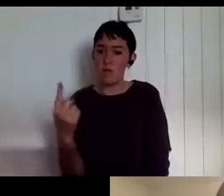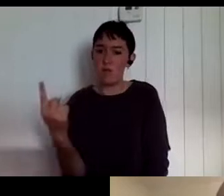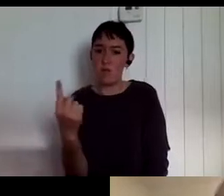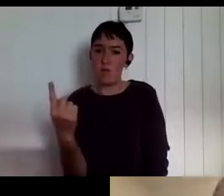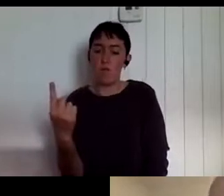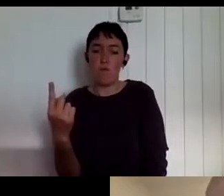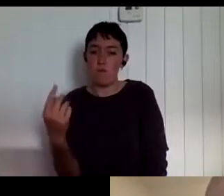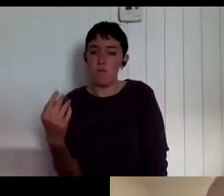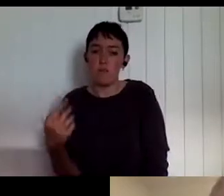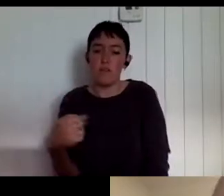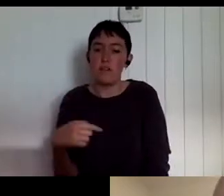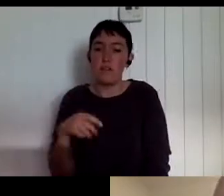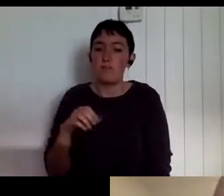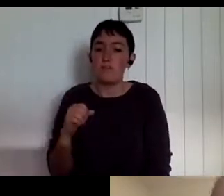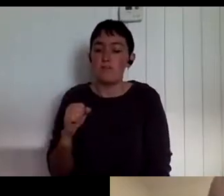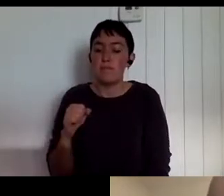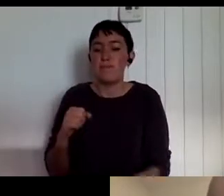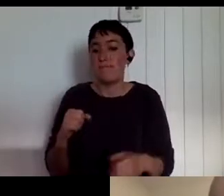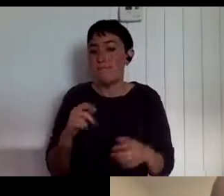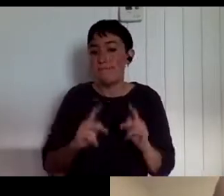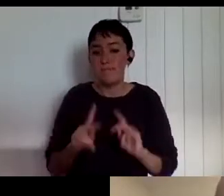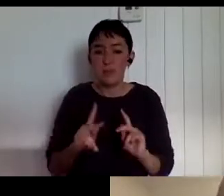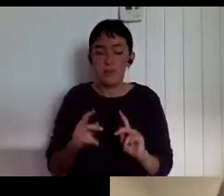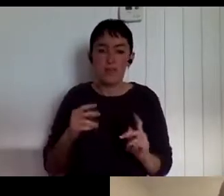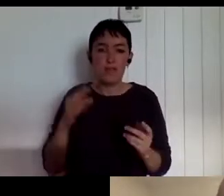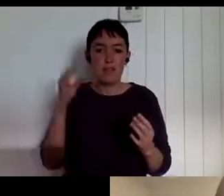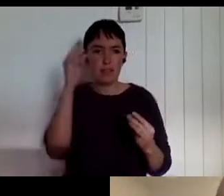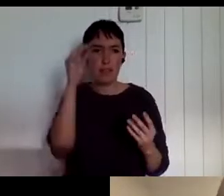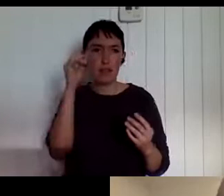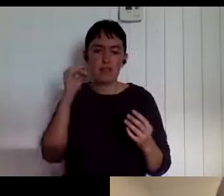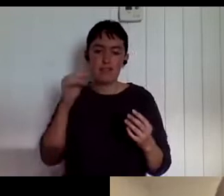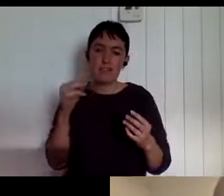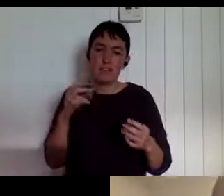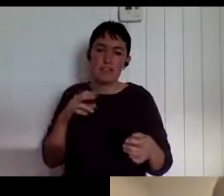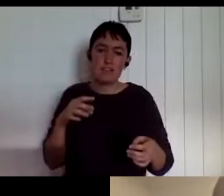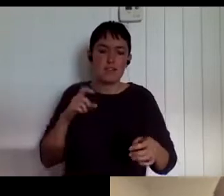People kind of, you know, prioritize the grind of science. And I think working together,